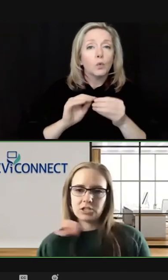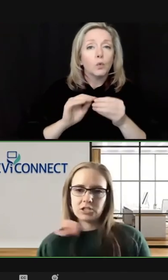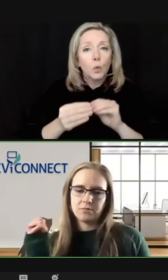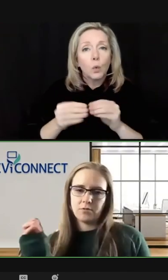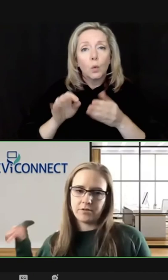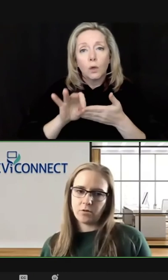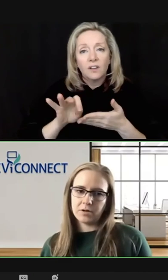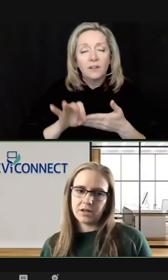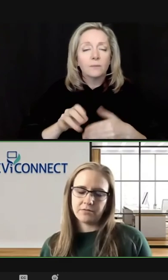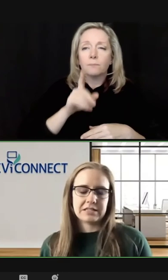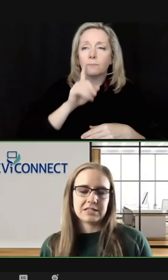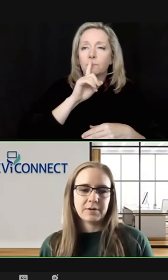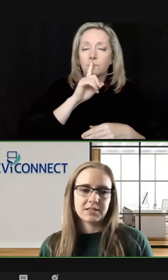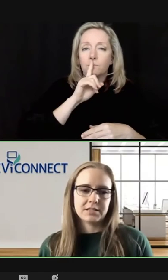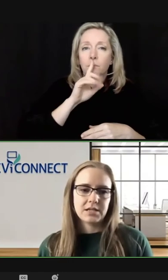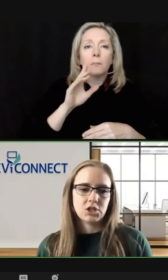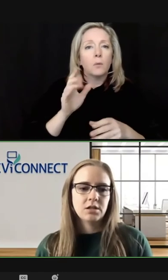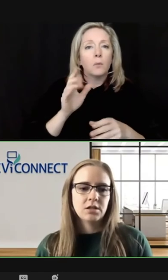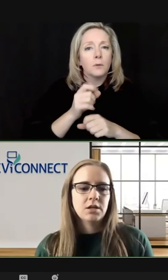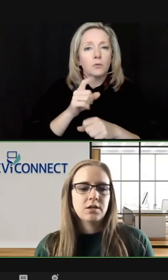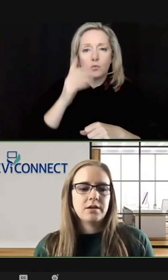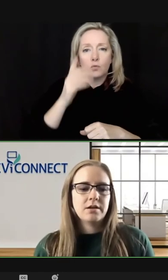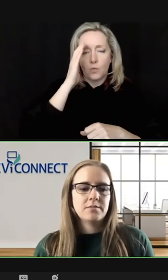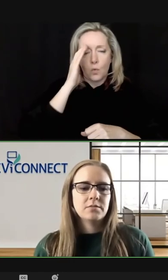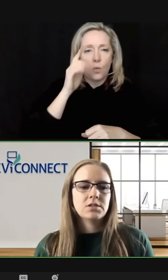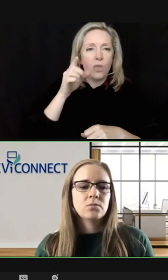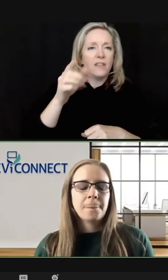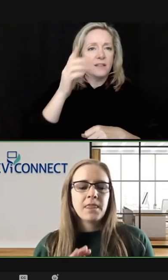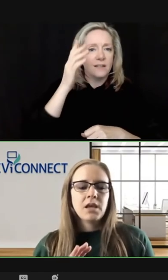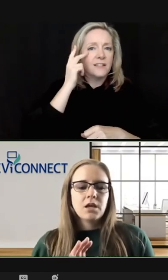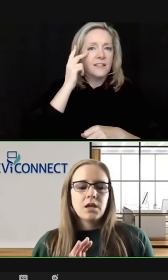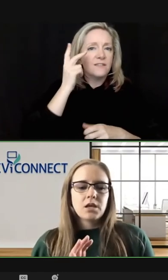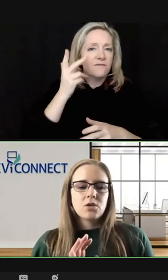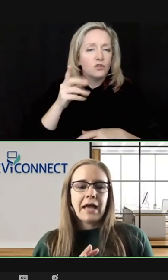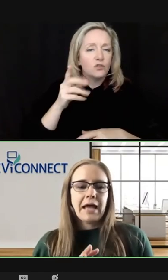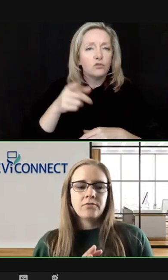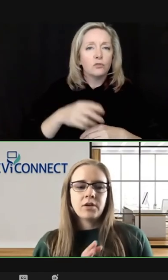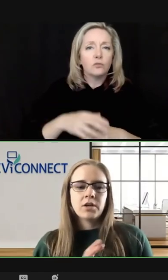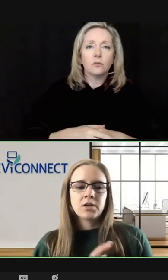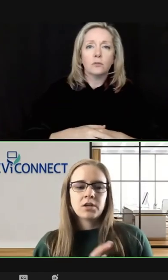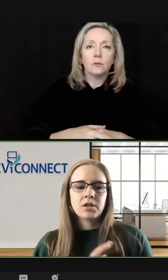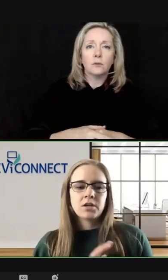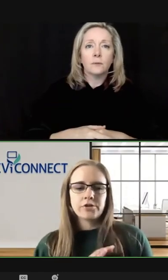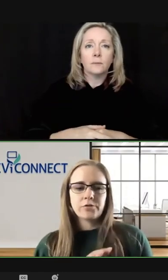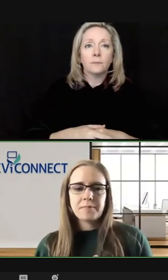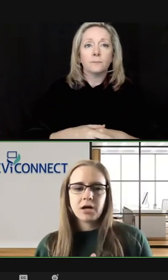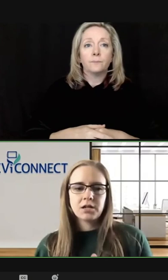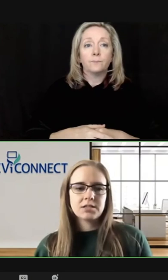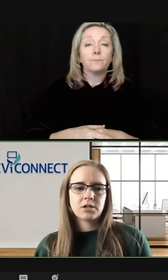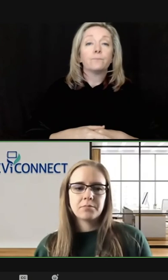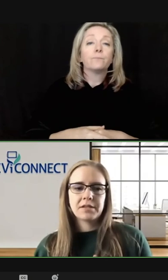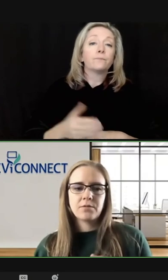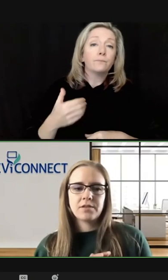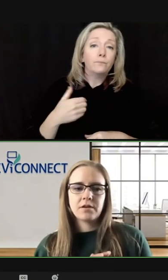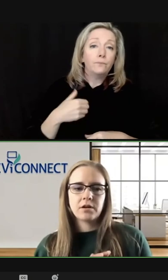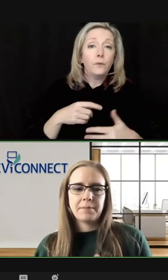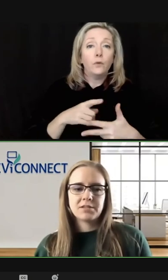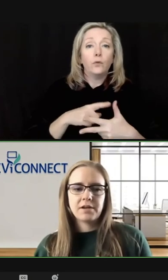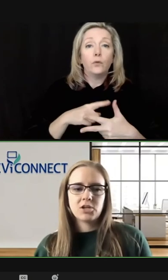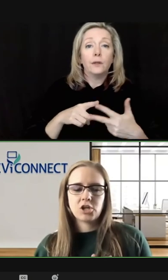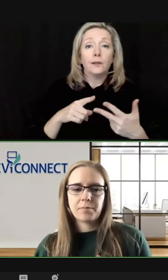it's the foundation moving forward in the rest of this presentation. So you have your 3 parts. You'll complete